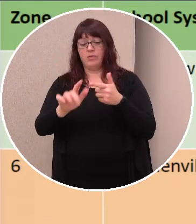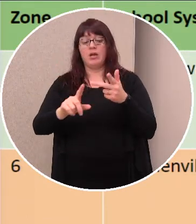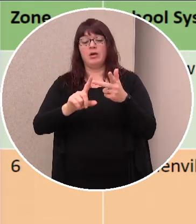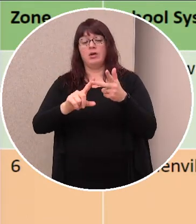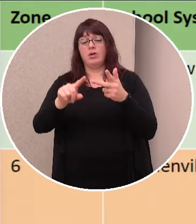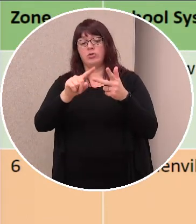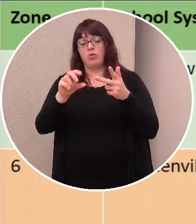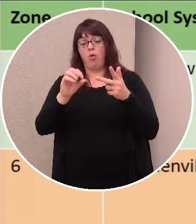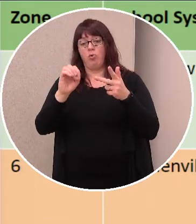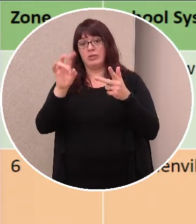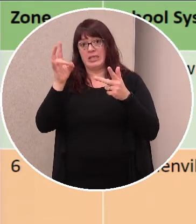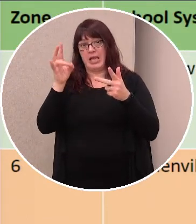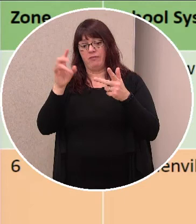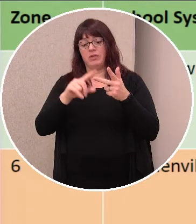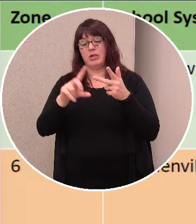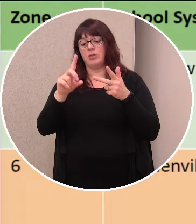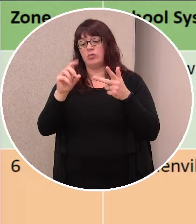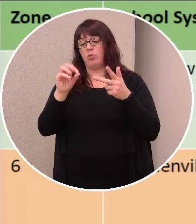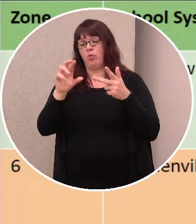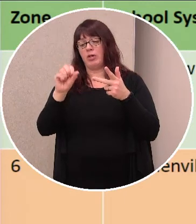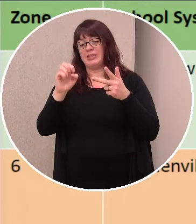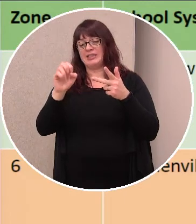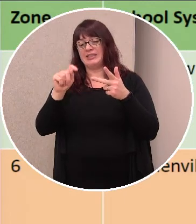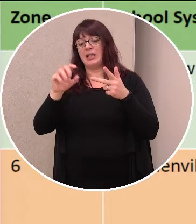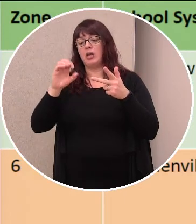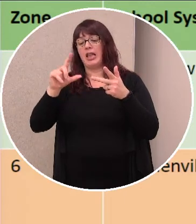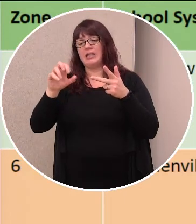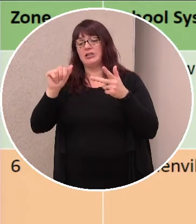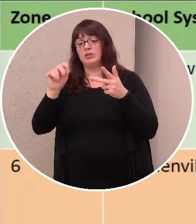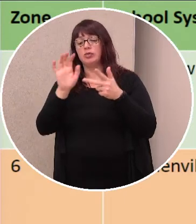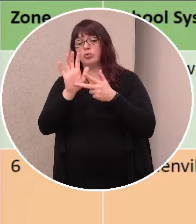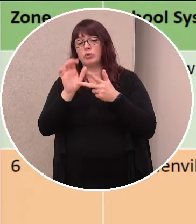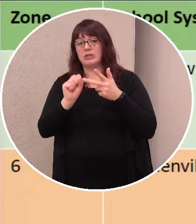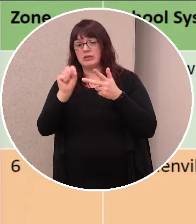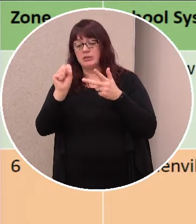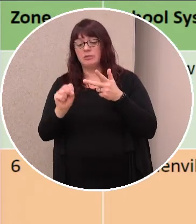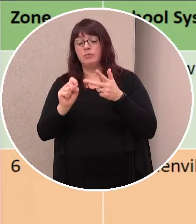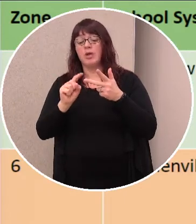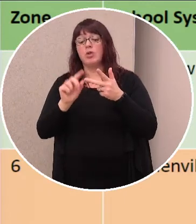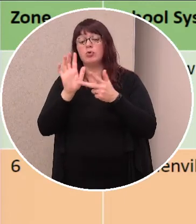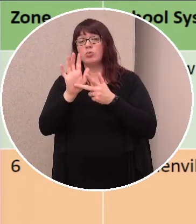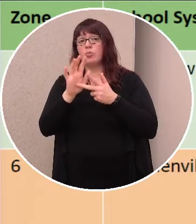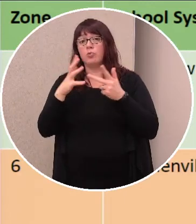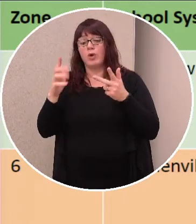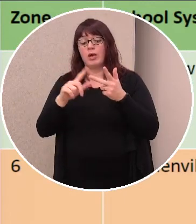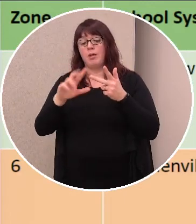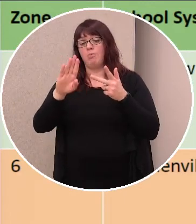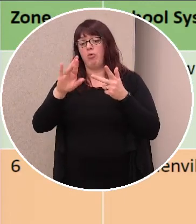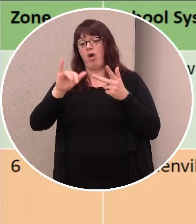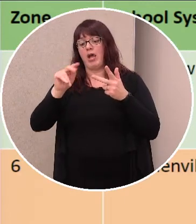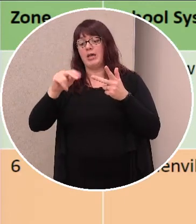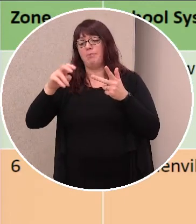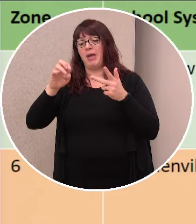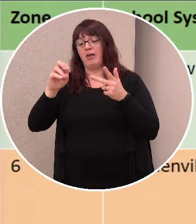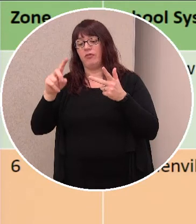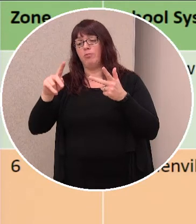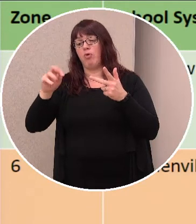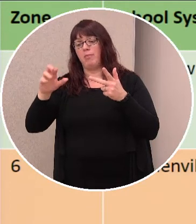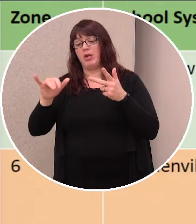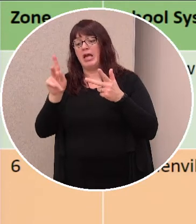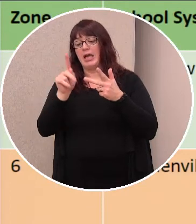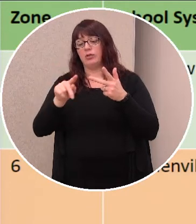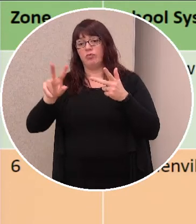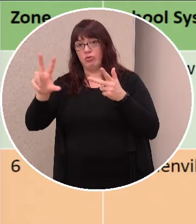Zone 7, Dorset Collegiate School System, pertaining to Brian Peckford Primary, grades K